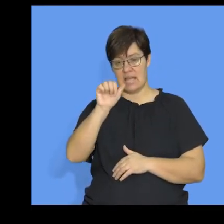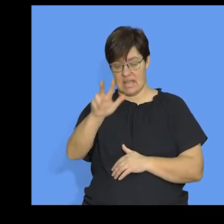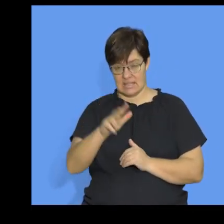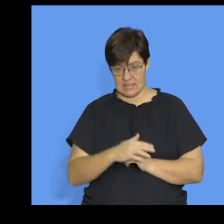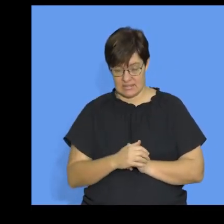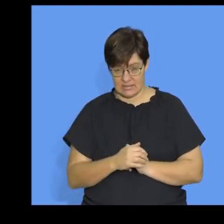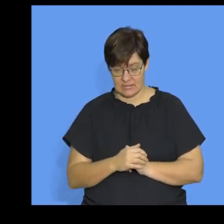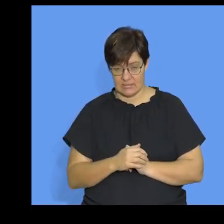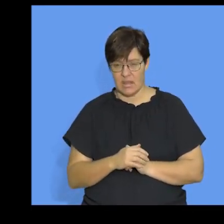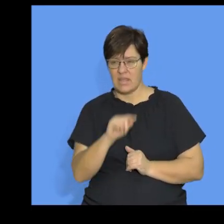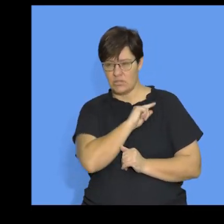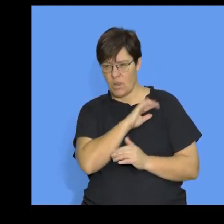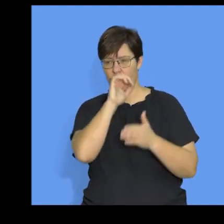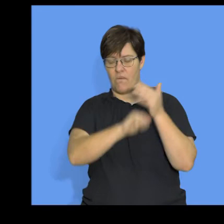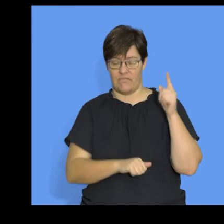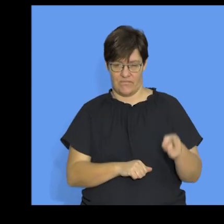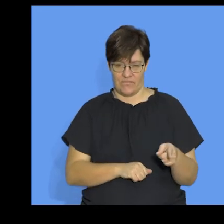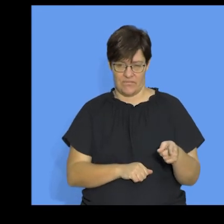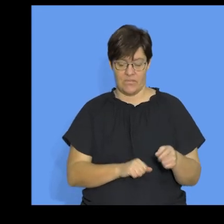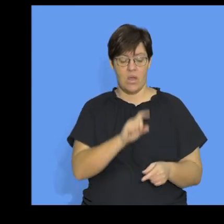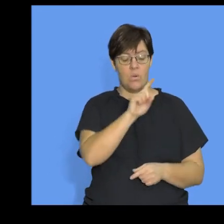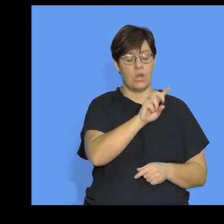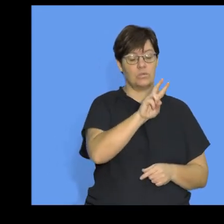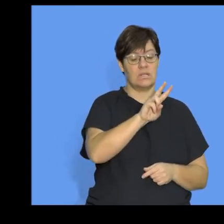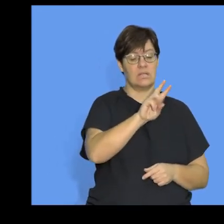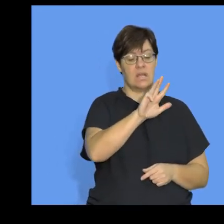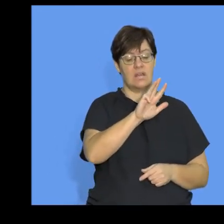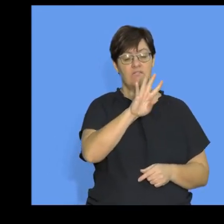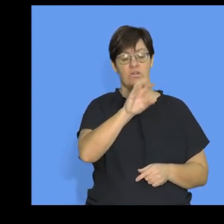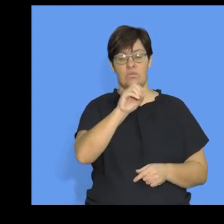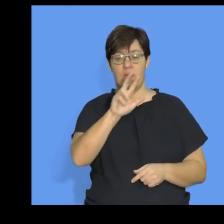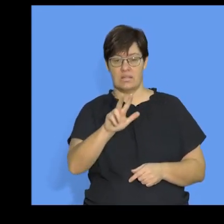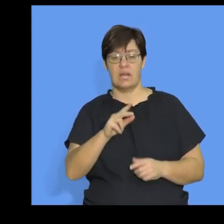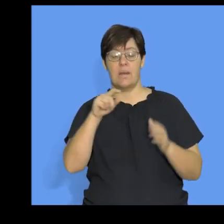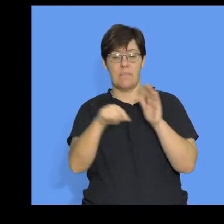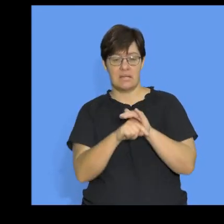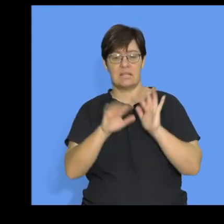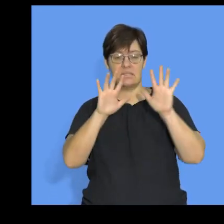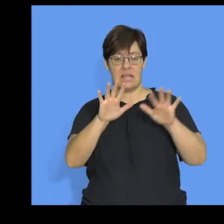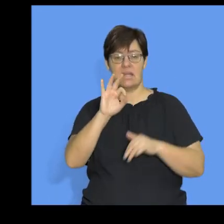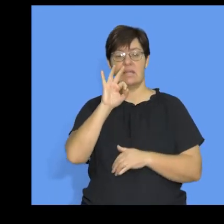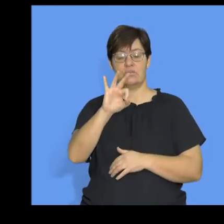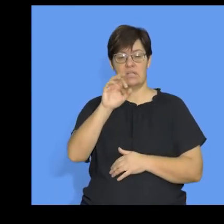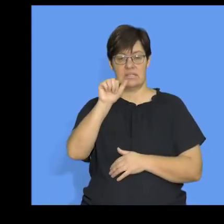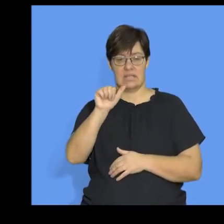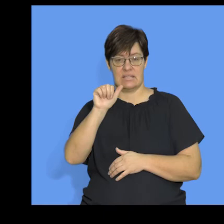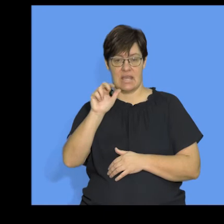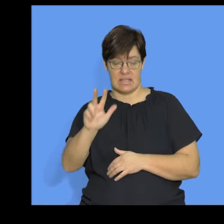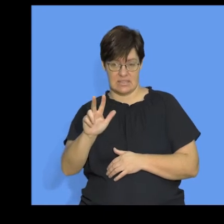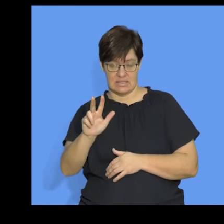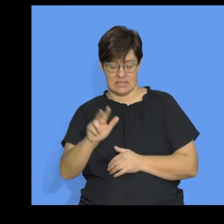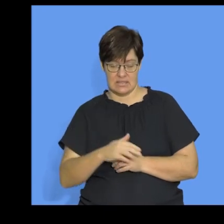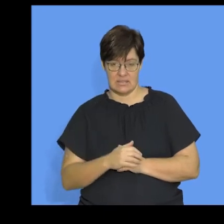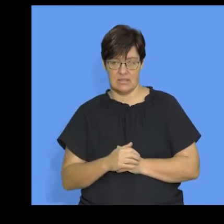10,368. So take the 129,408 minus the 10,368. Okay, now the second part of the